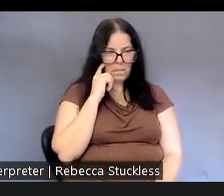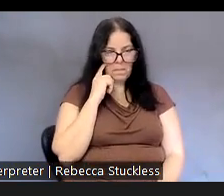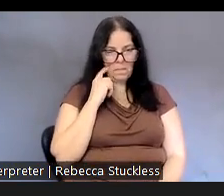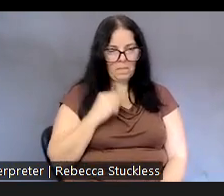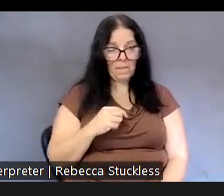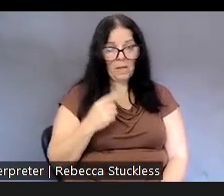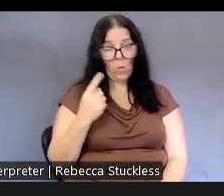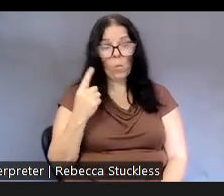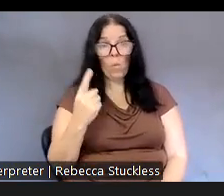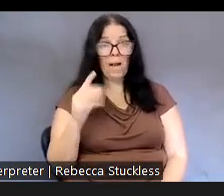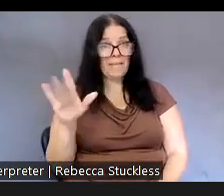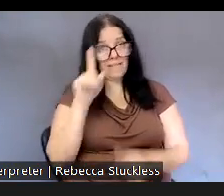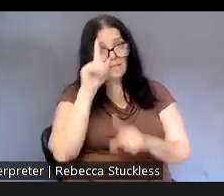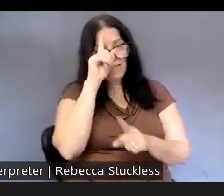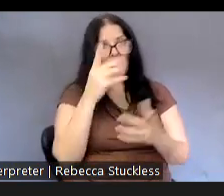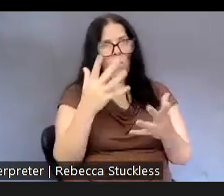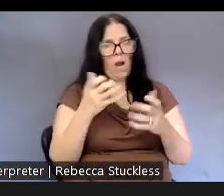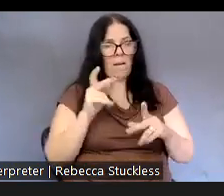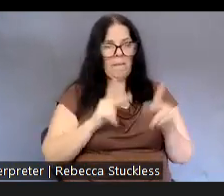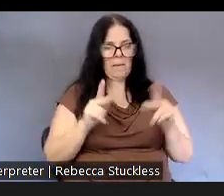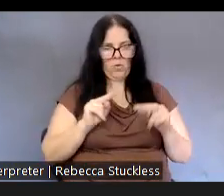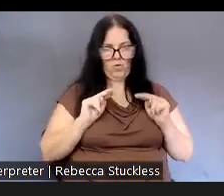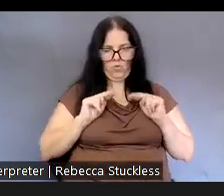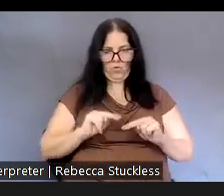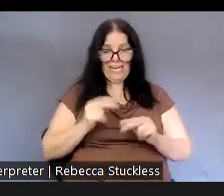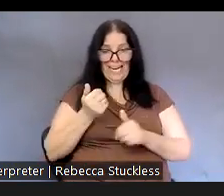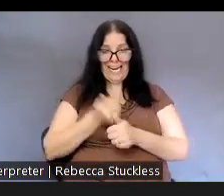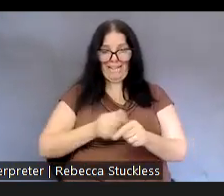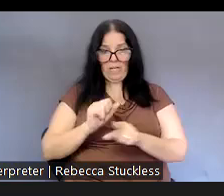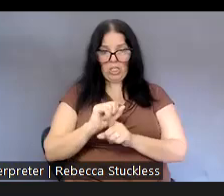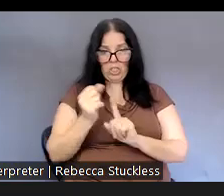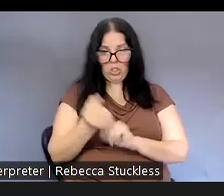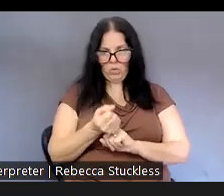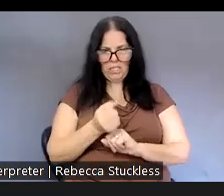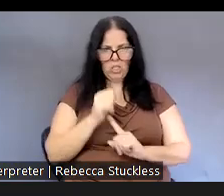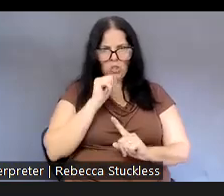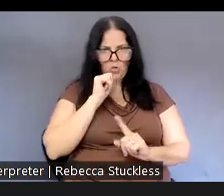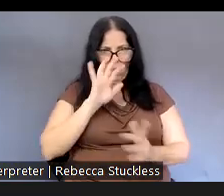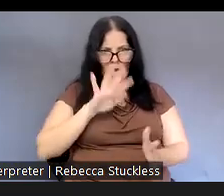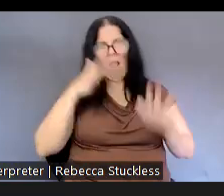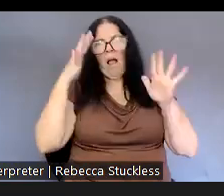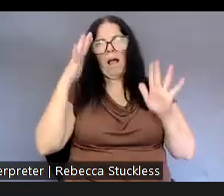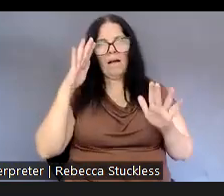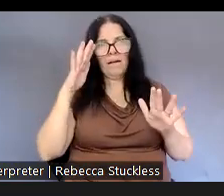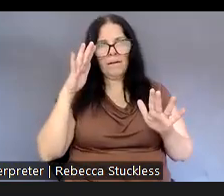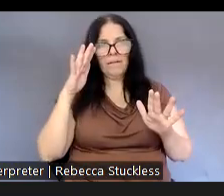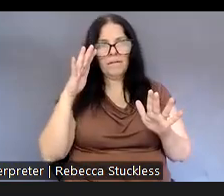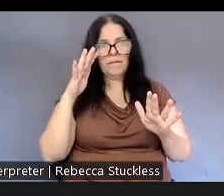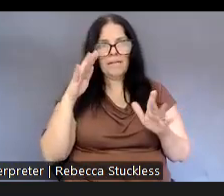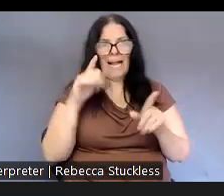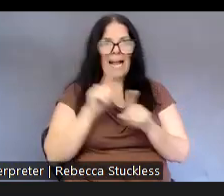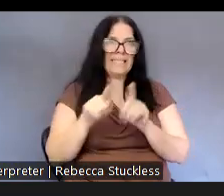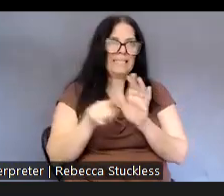people not to catastrophize and interpret every situation as negatively as possible, and also